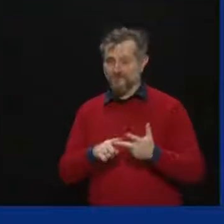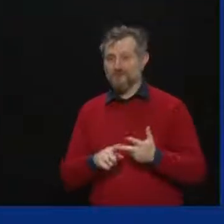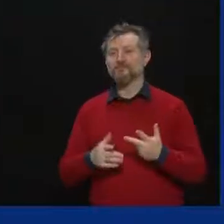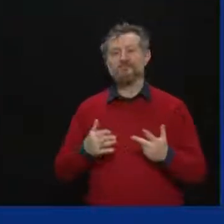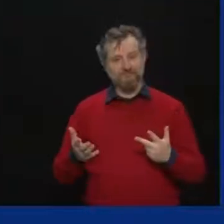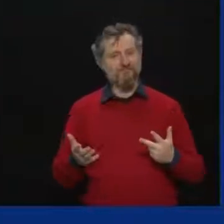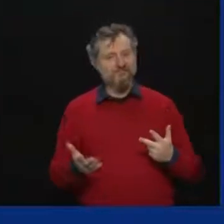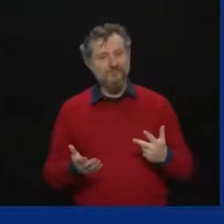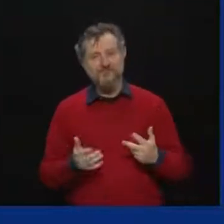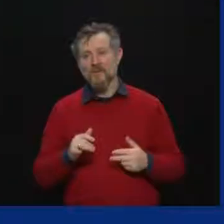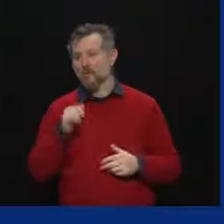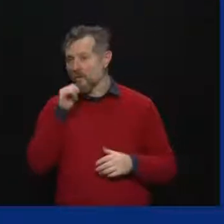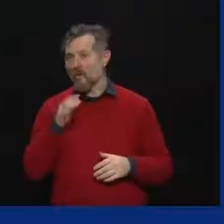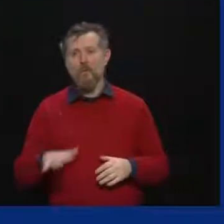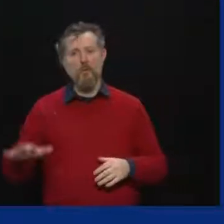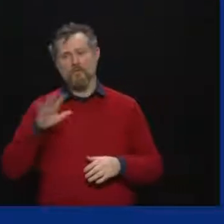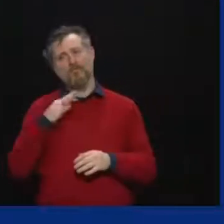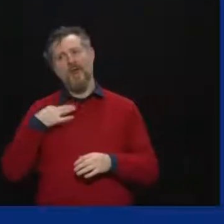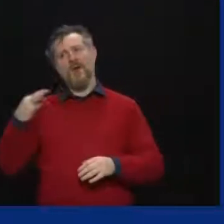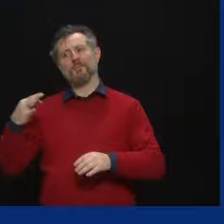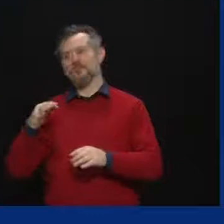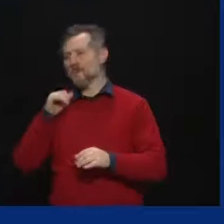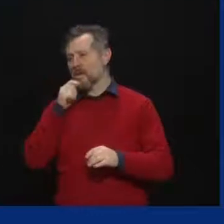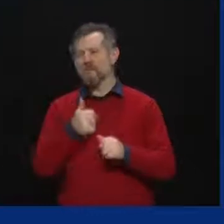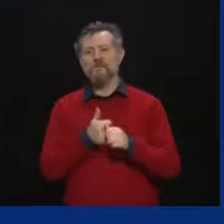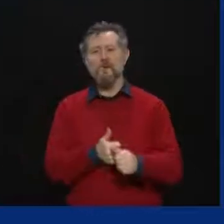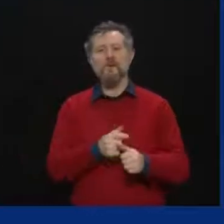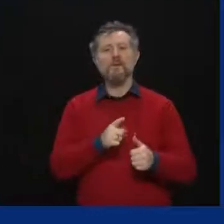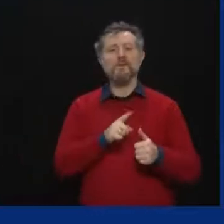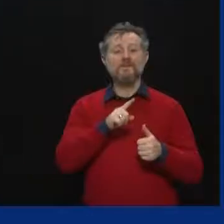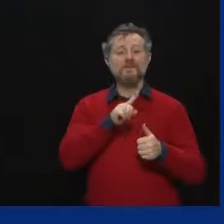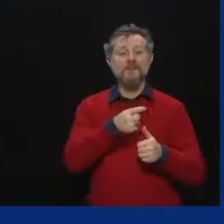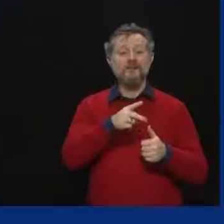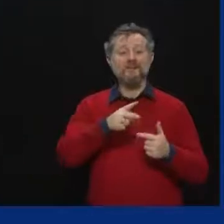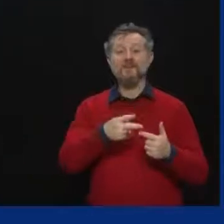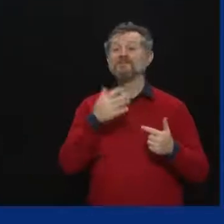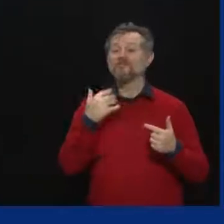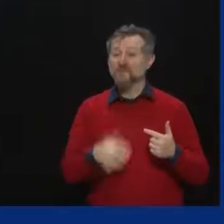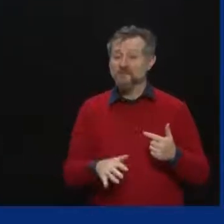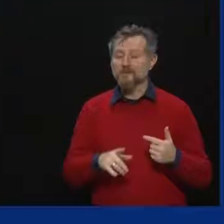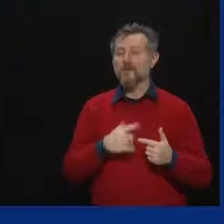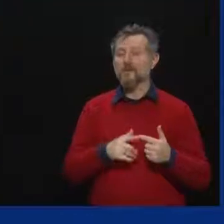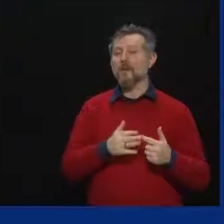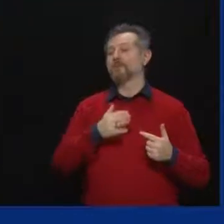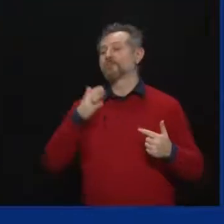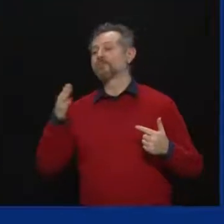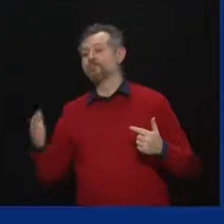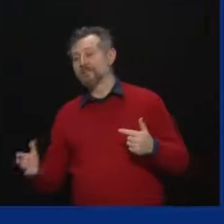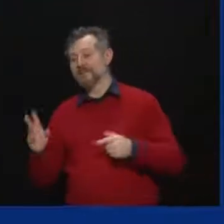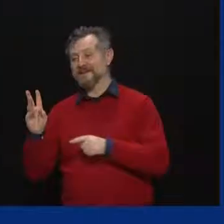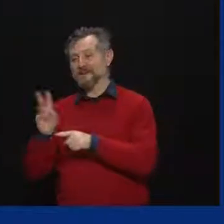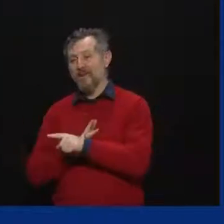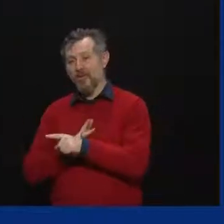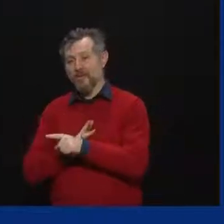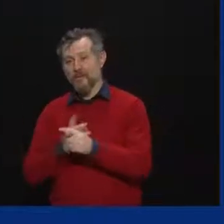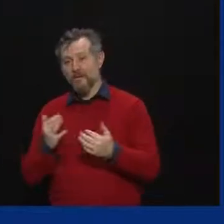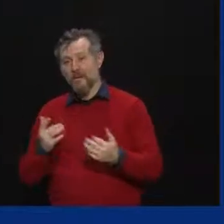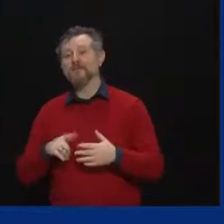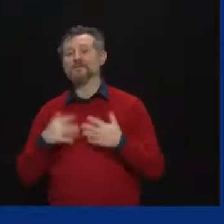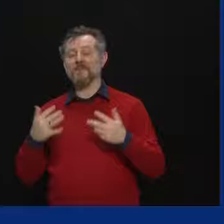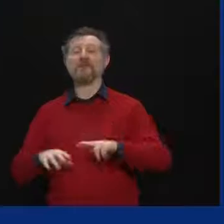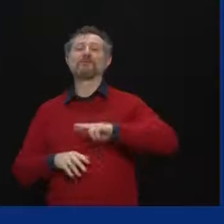everyone's eligible. There's a certain time lapse between the time you received either your Pfizer or your